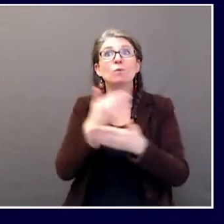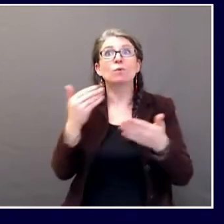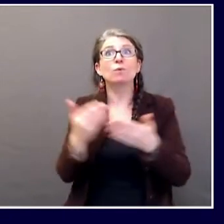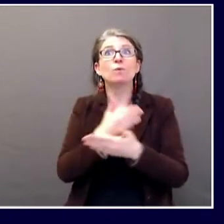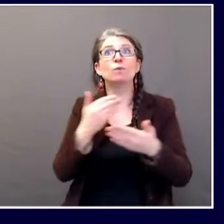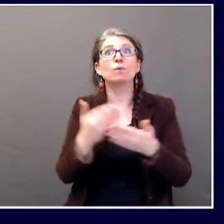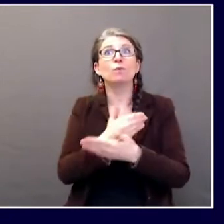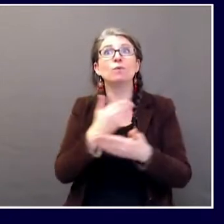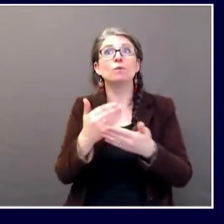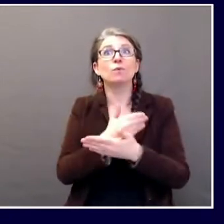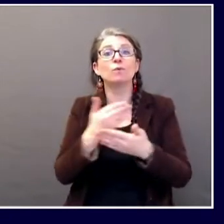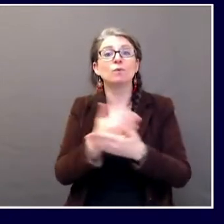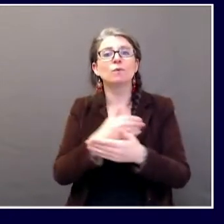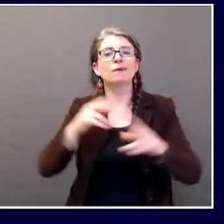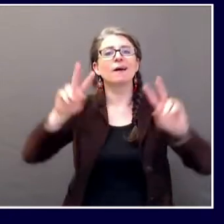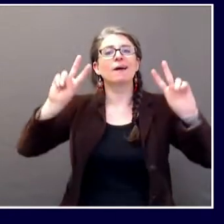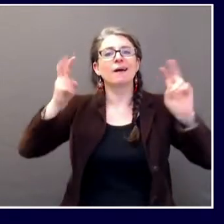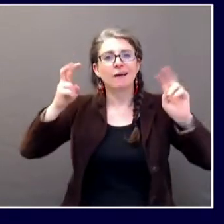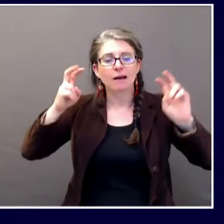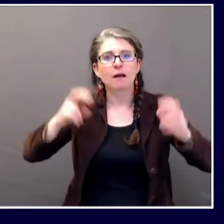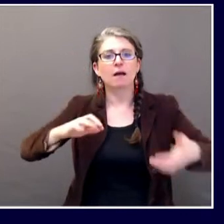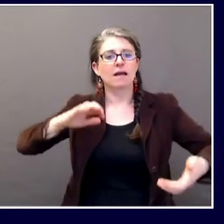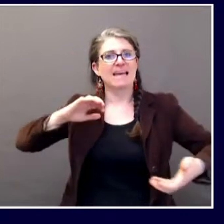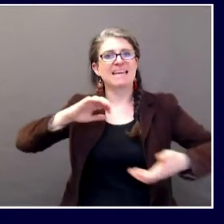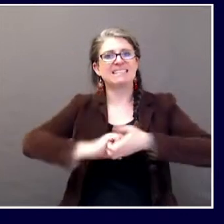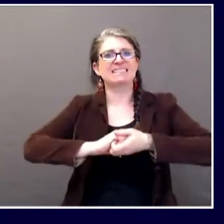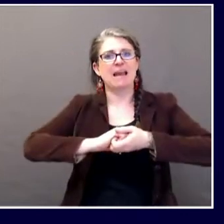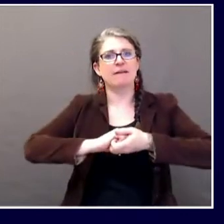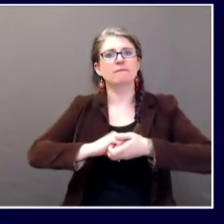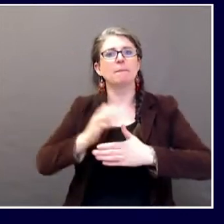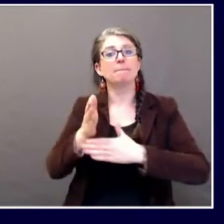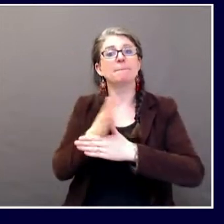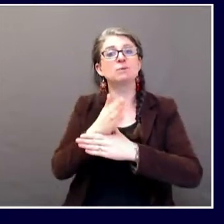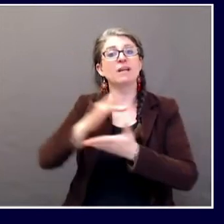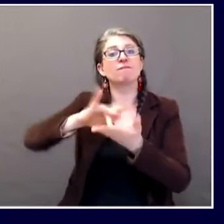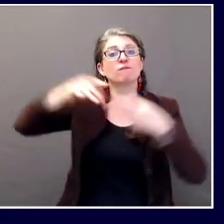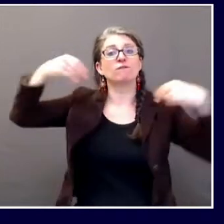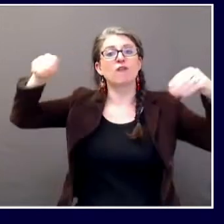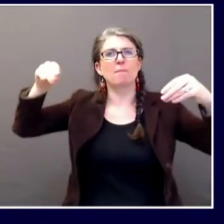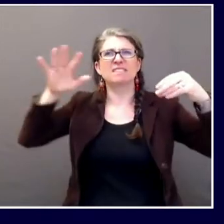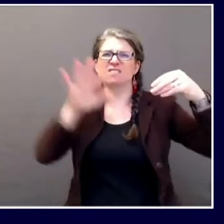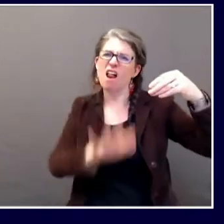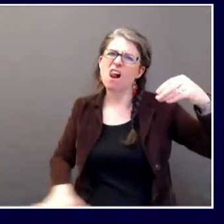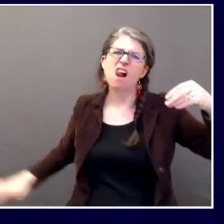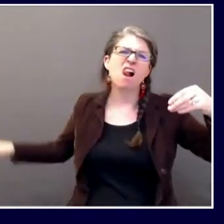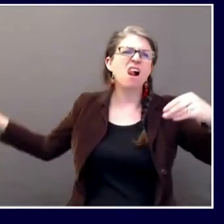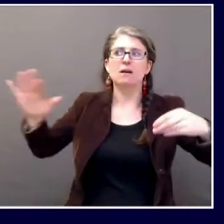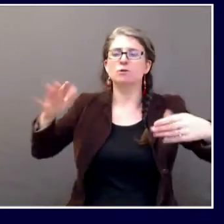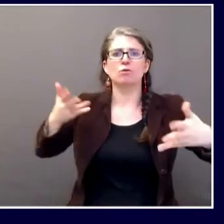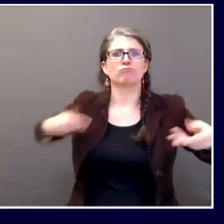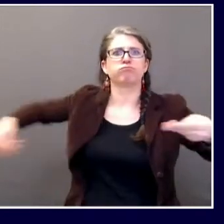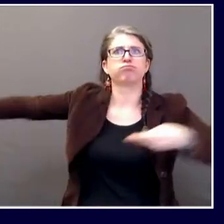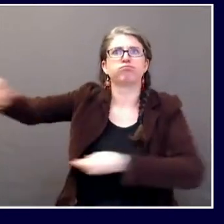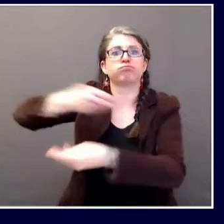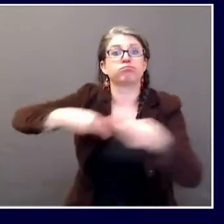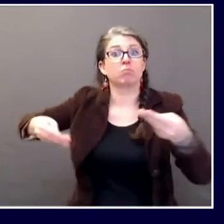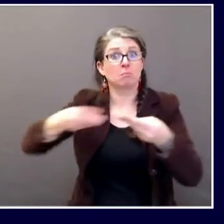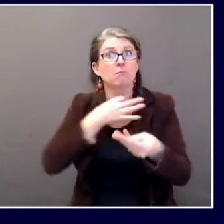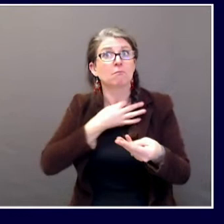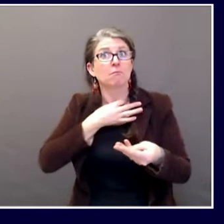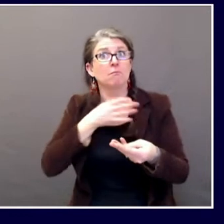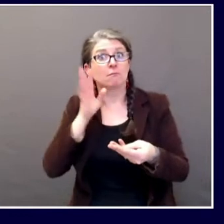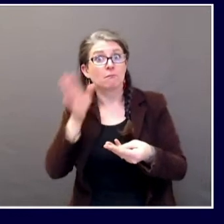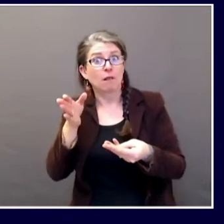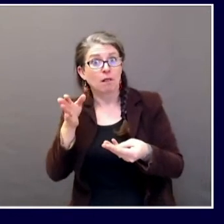local pharmacy and potentially get vaccinated. Do you have any details about how that is going to play out in Maine? Do we know how many additional doses we might